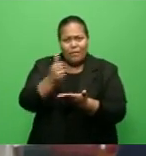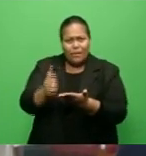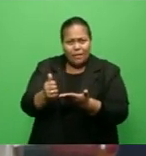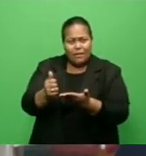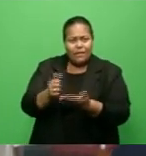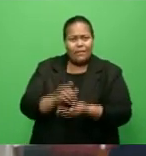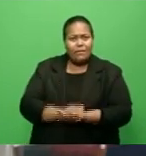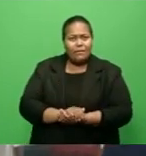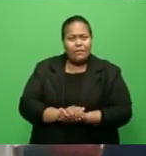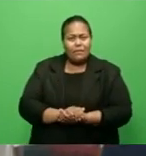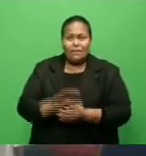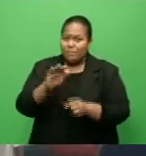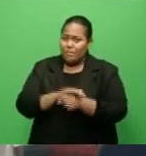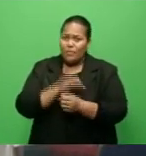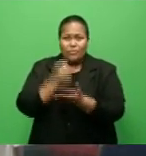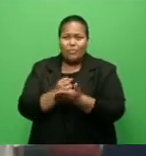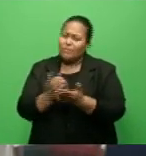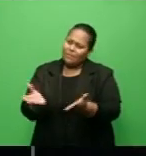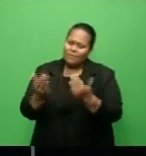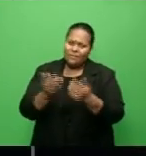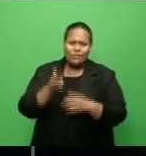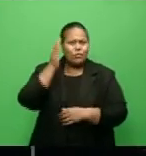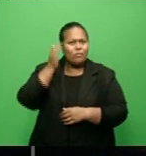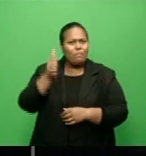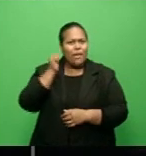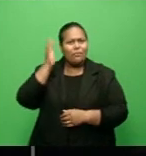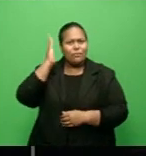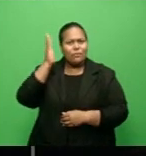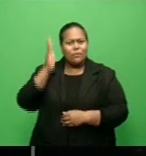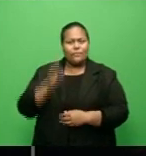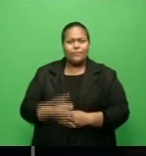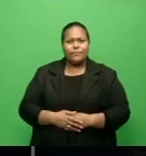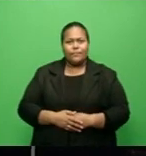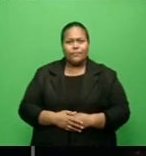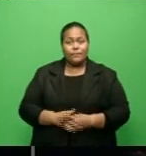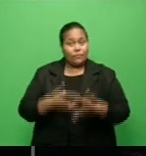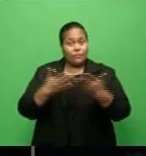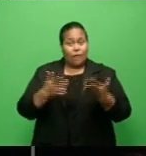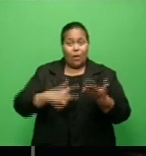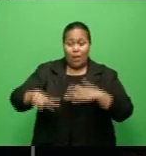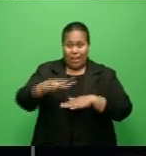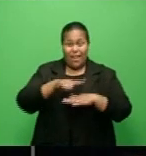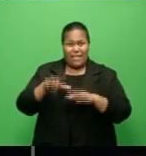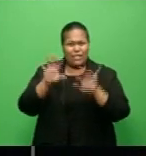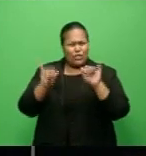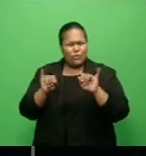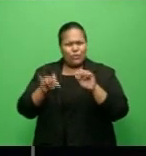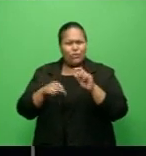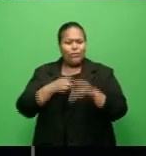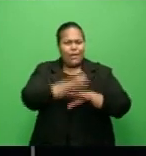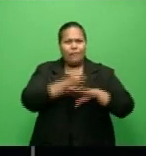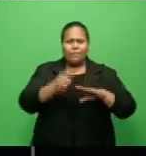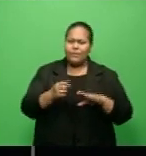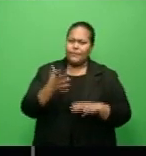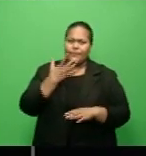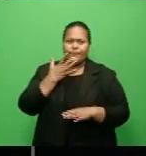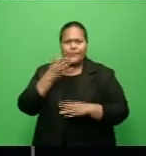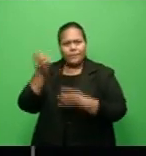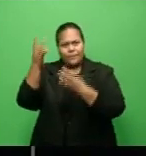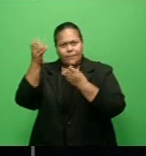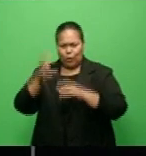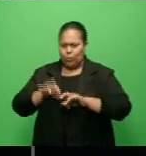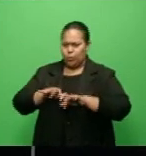that you get back to school. Talks about land grab by the government are amongst the false information spread by